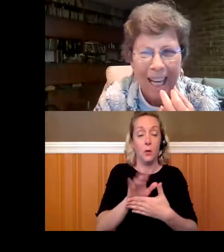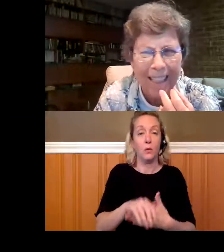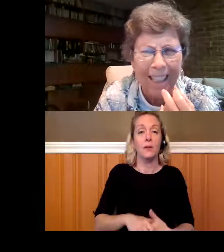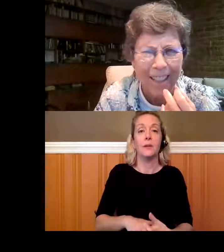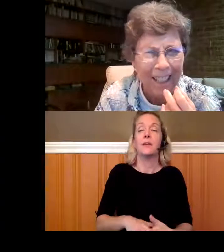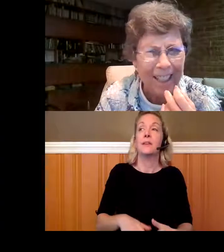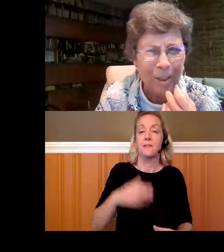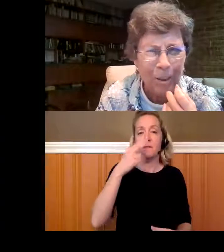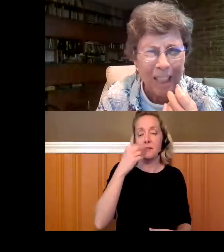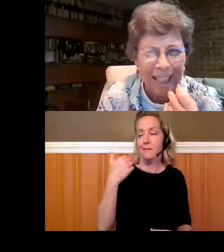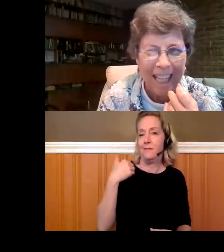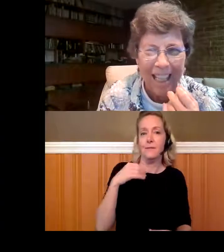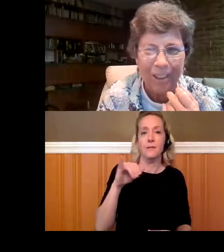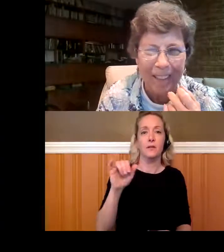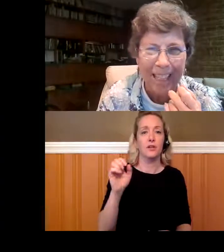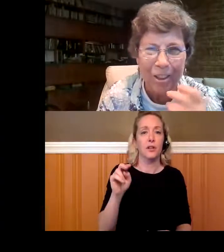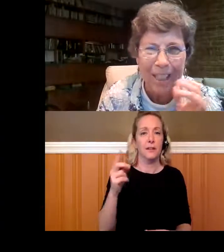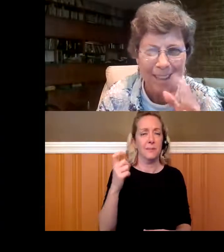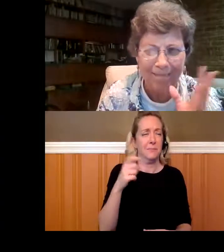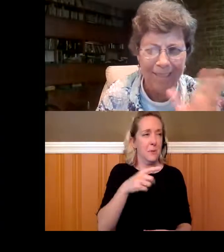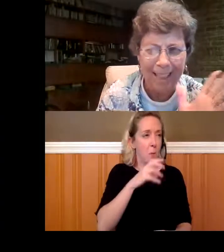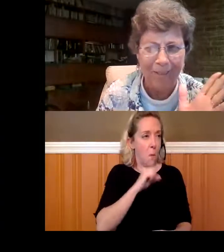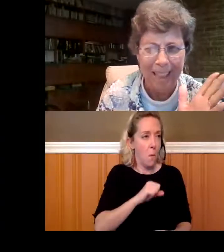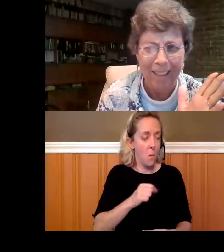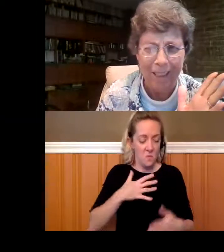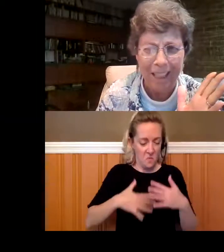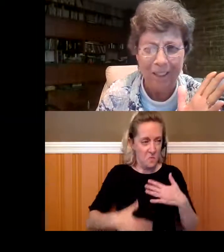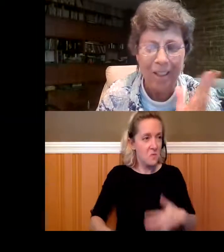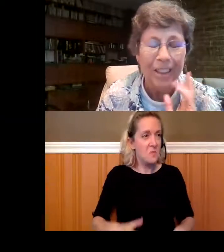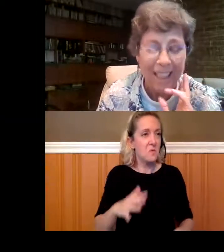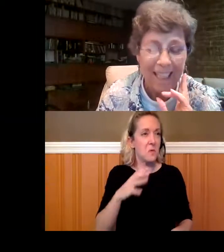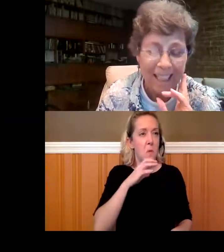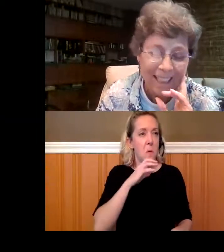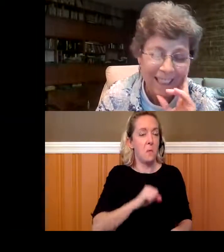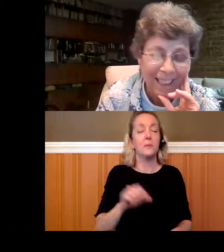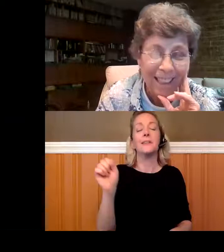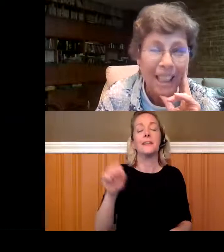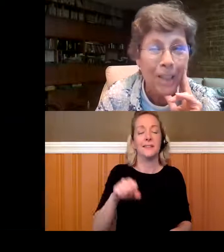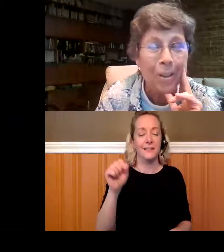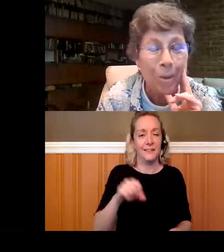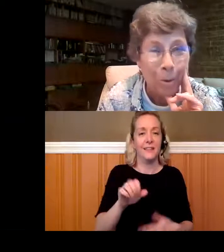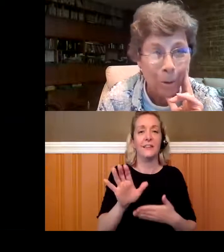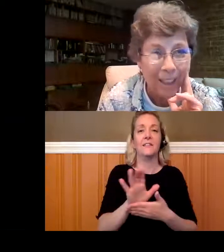this old? Because the guys are kind of dressed like we did 30 years ago. Yes, these videos are old.